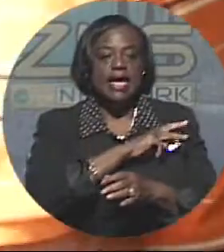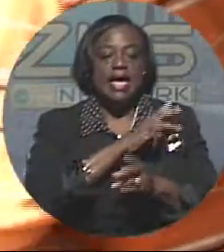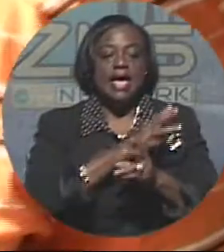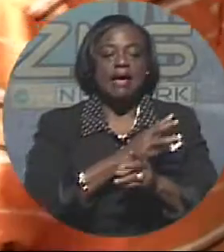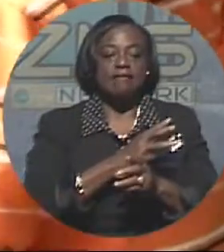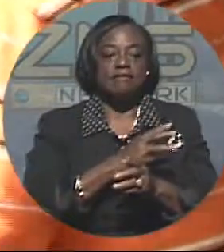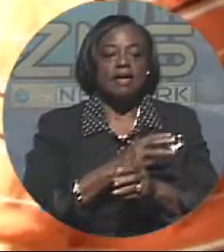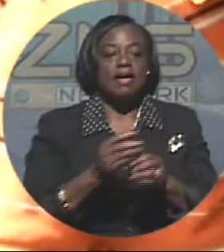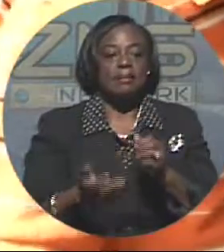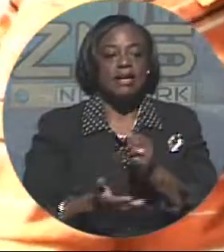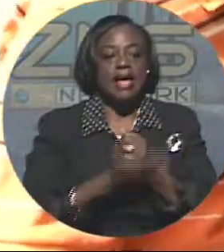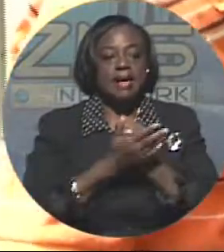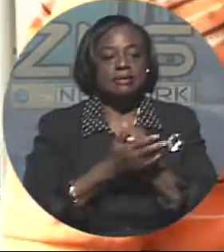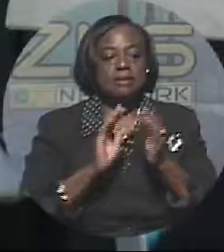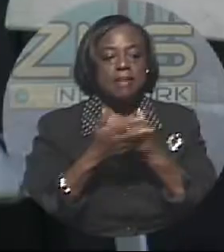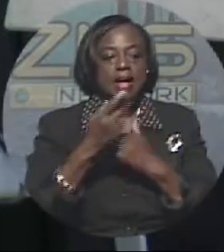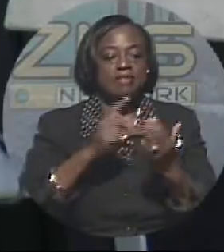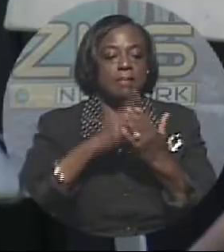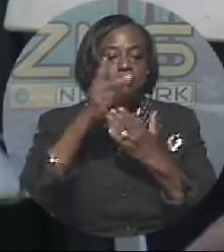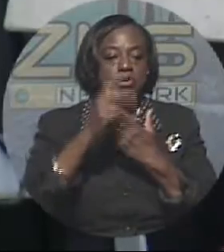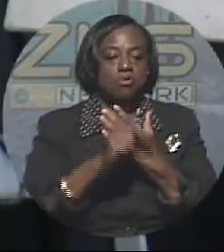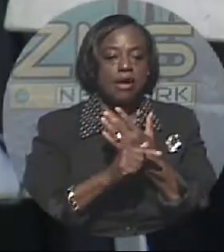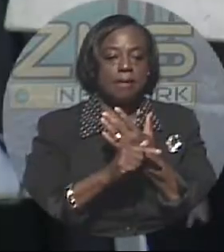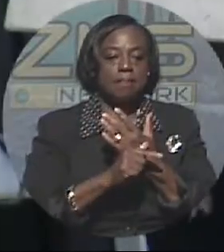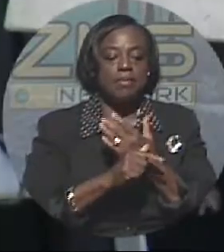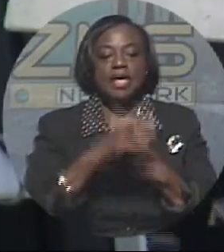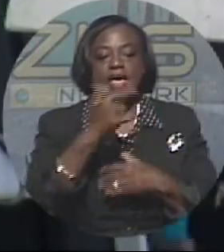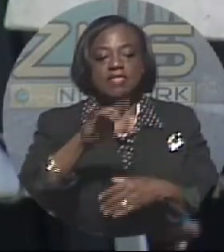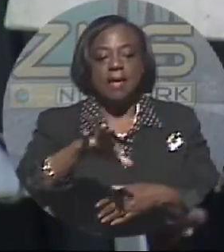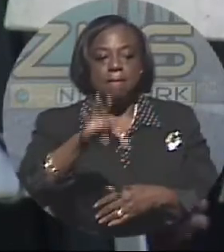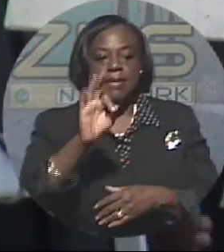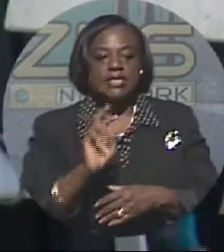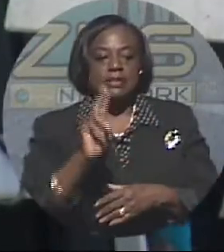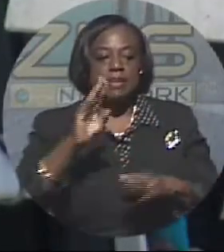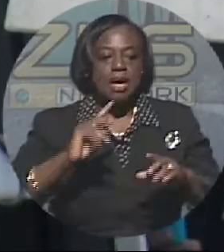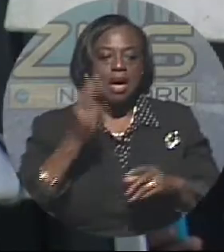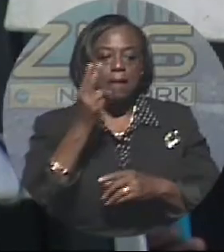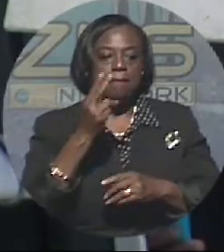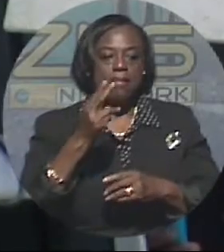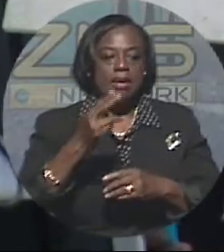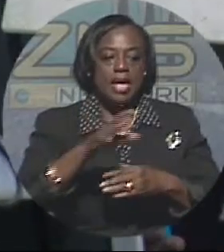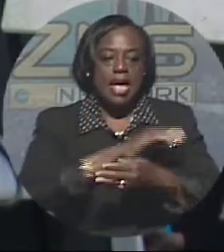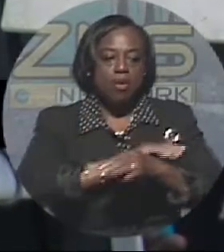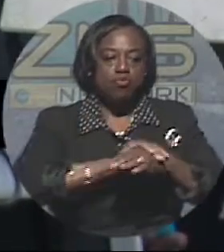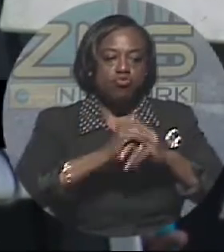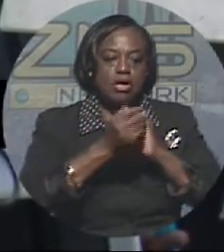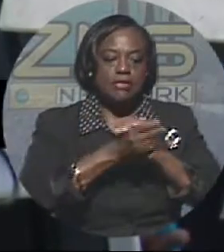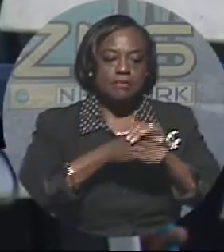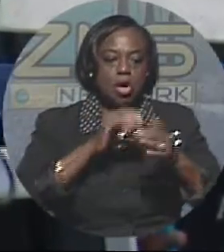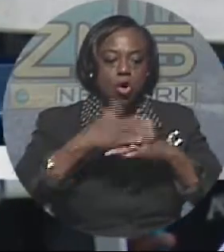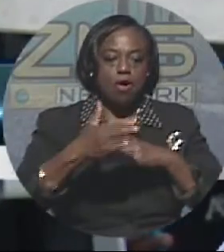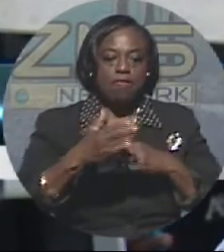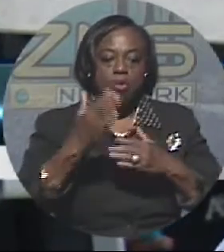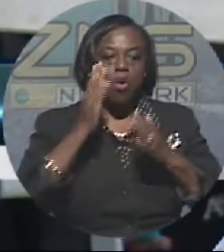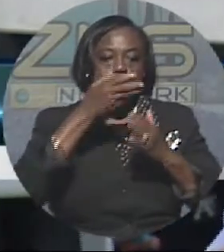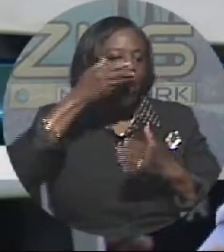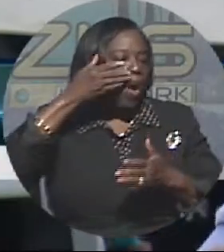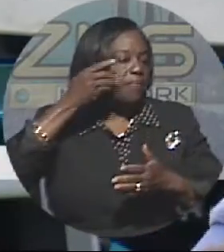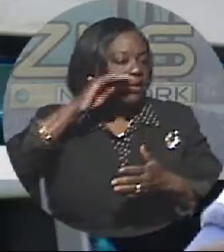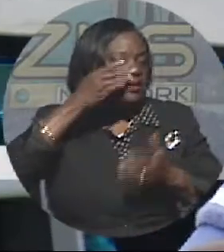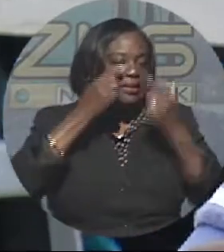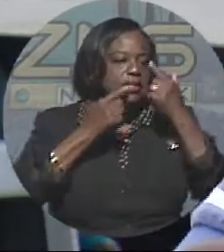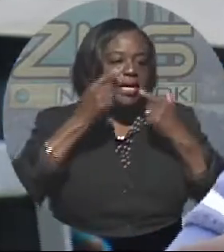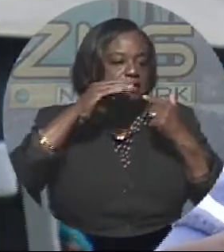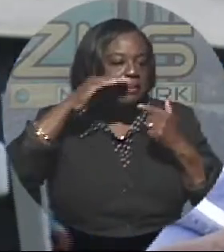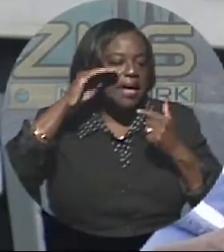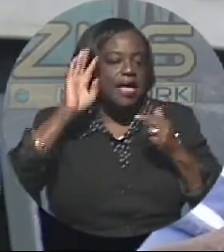grateful for the help. They pick me up and they dust me off. They wipe the tears from my eyes and they